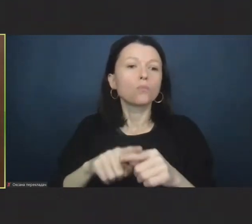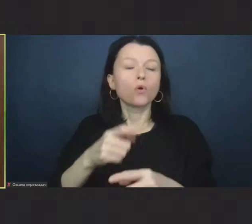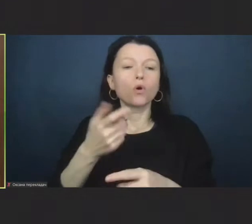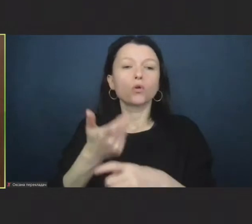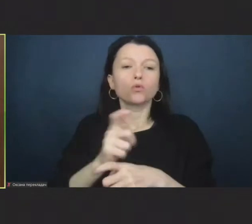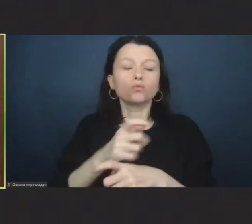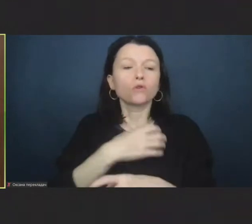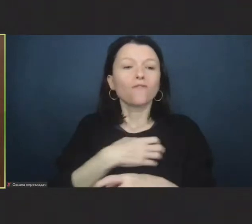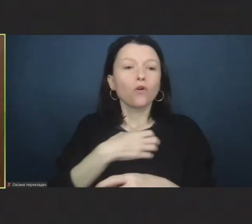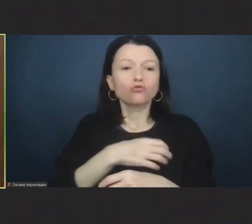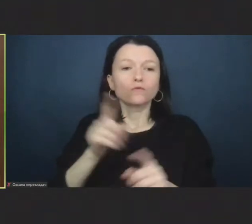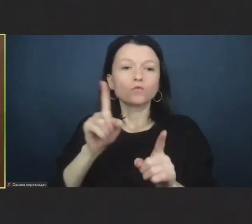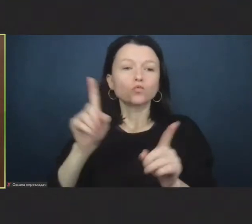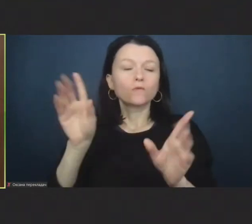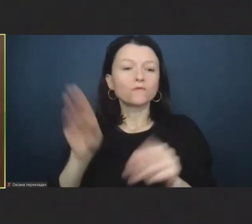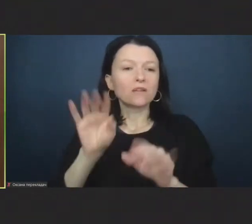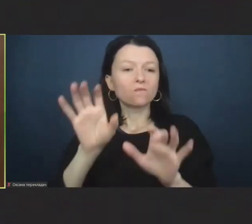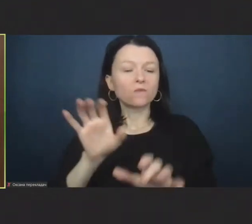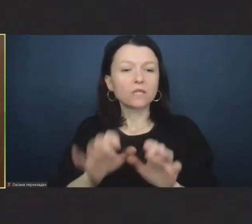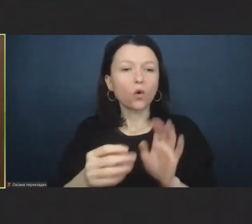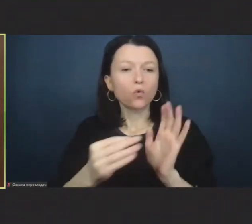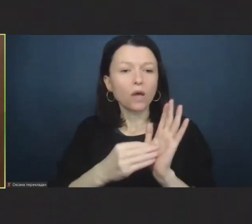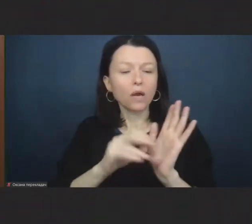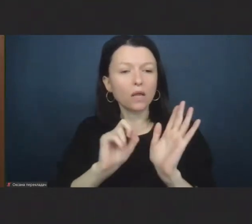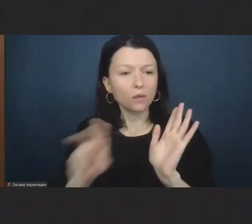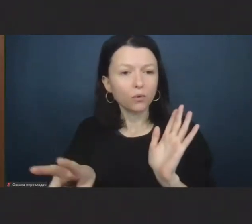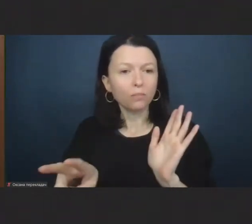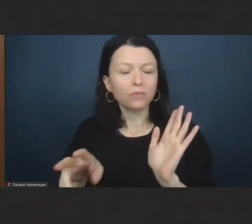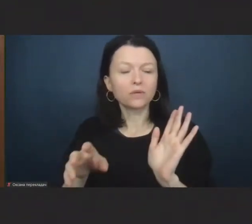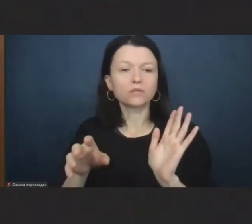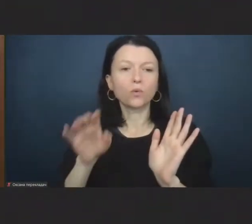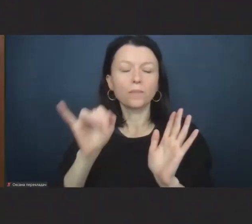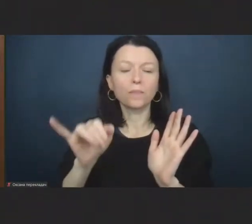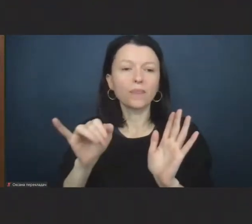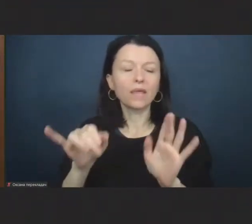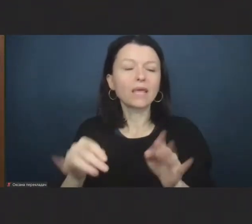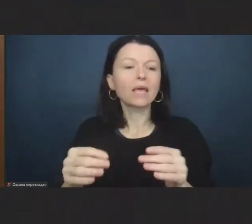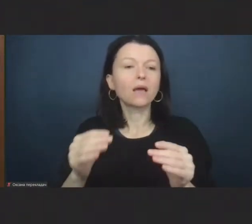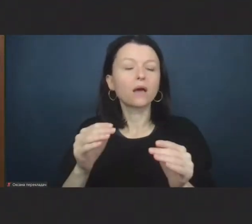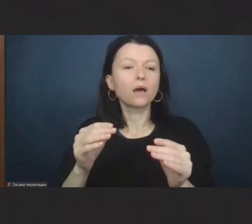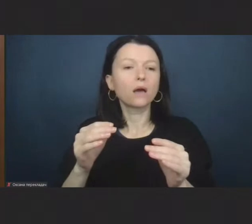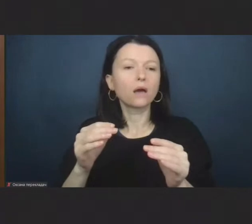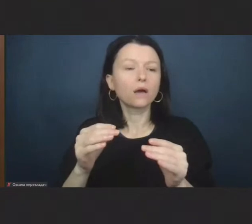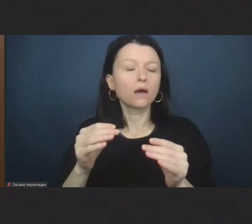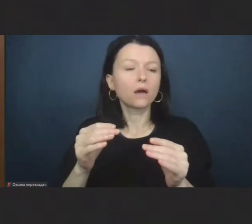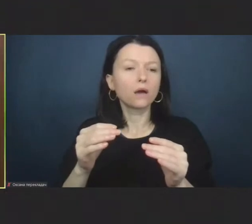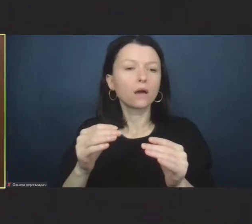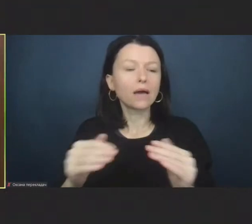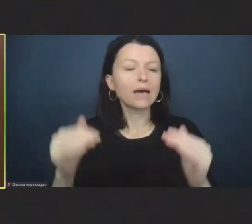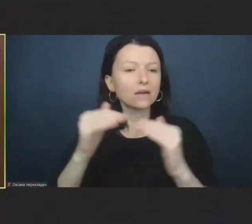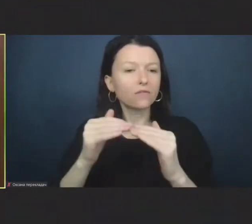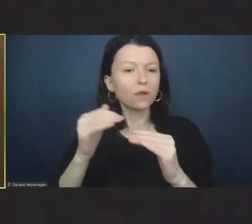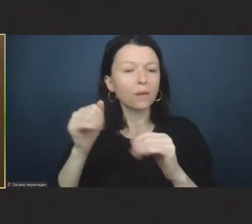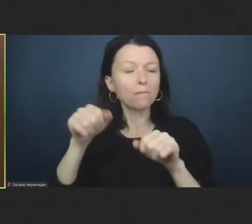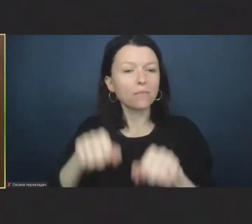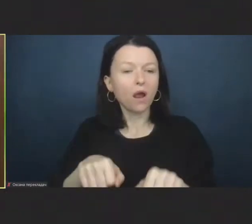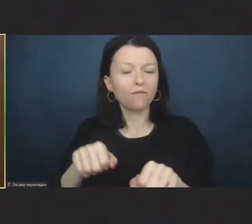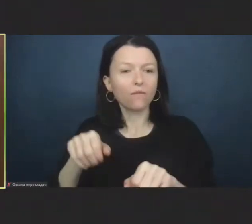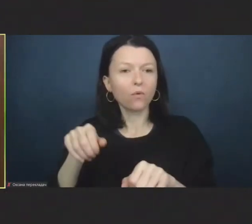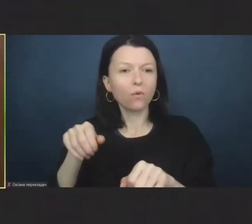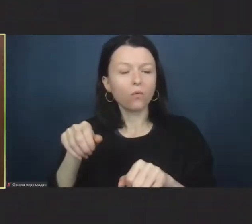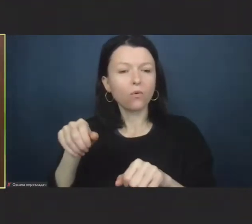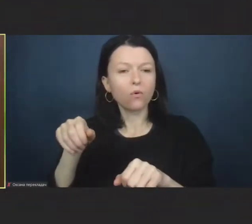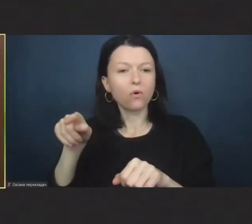It is extremely important that such things have been included into the draft law. And another point is that